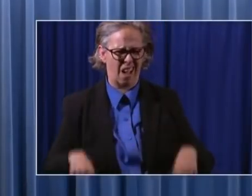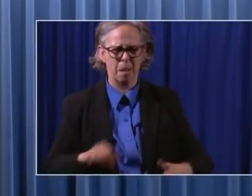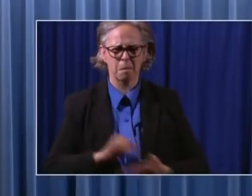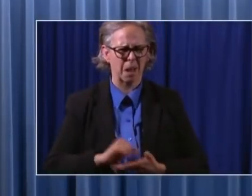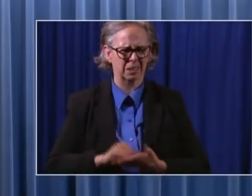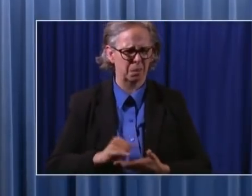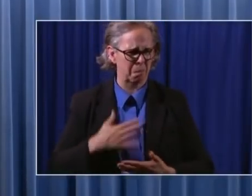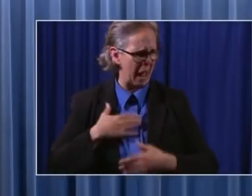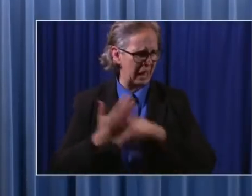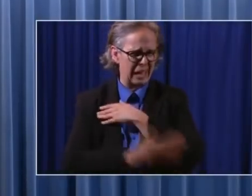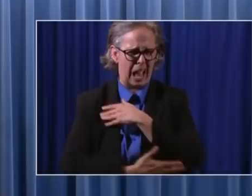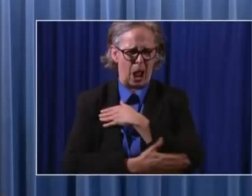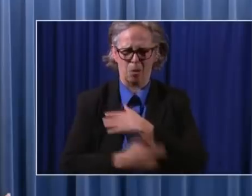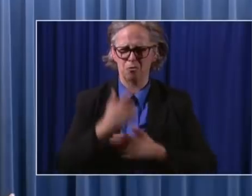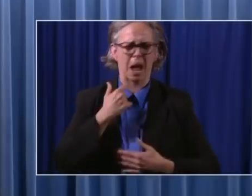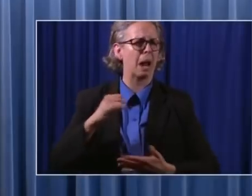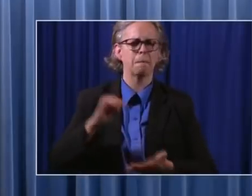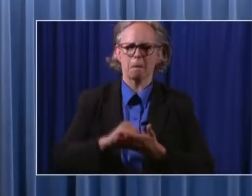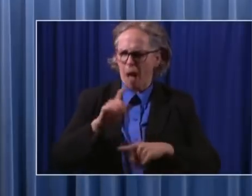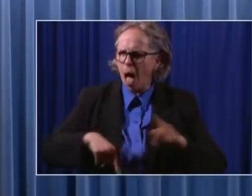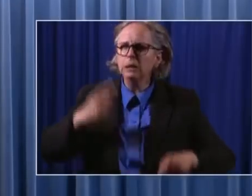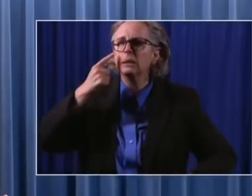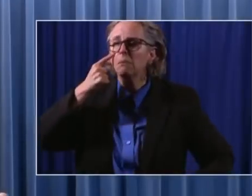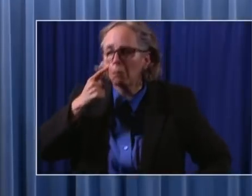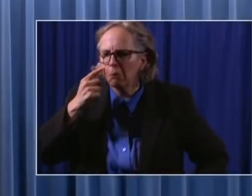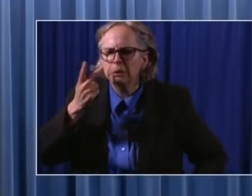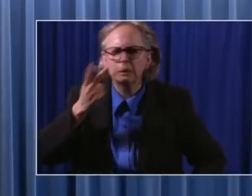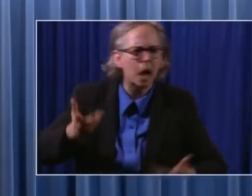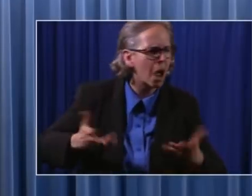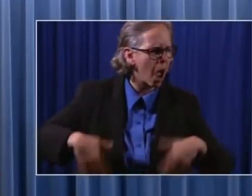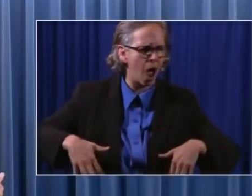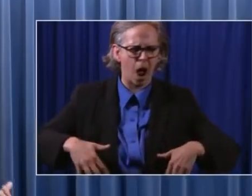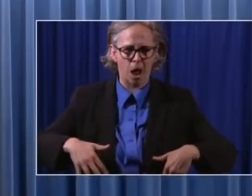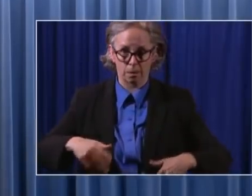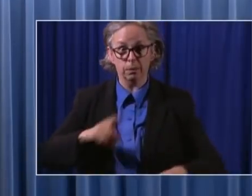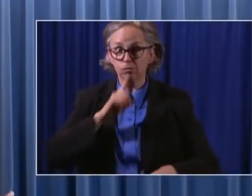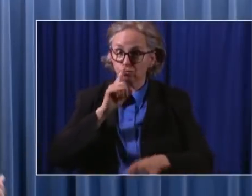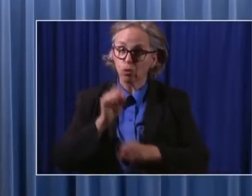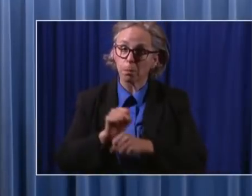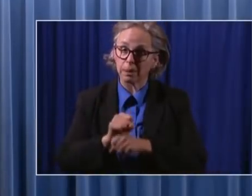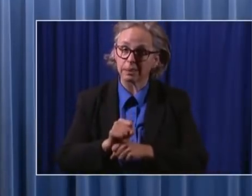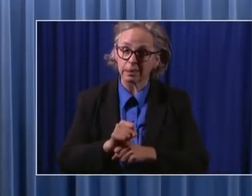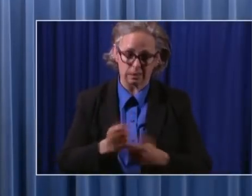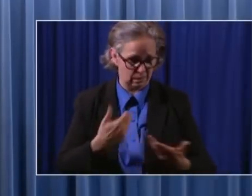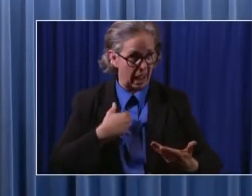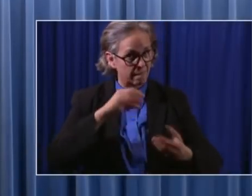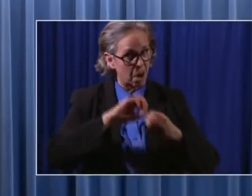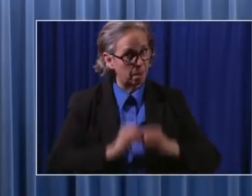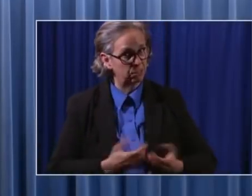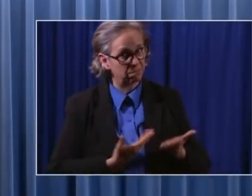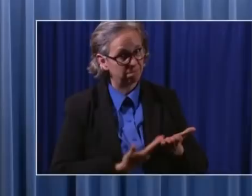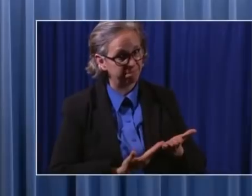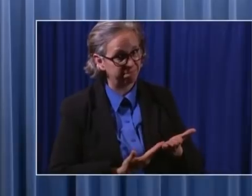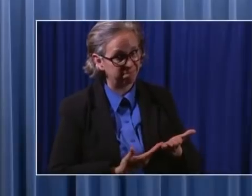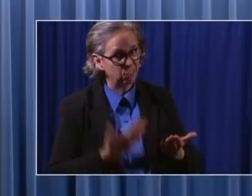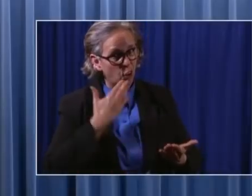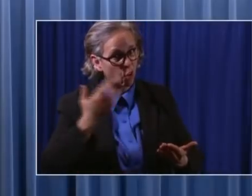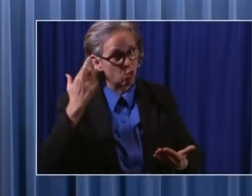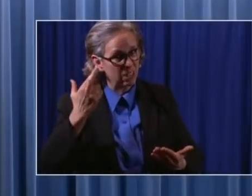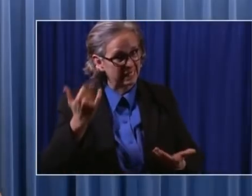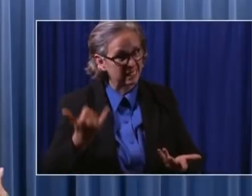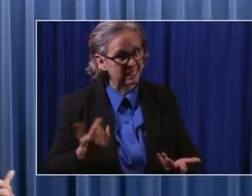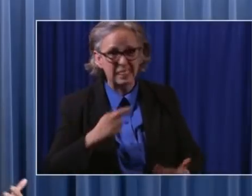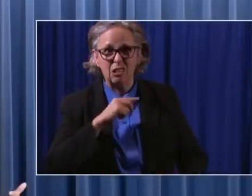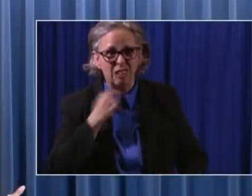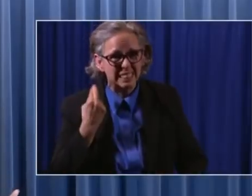red. Well, they are red, and they're red for a reason. And they're red because we are seeing these